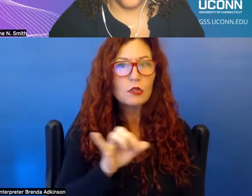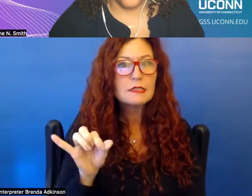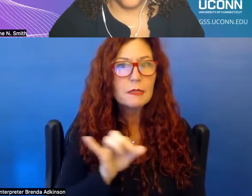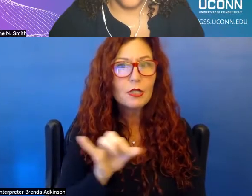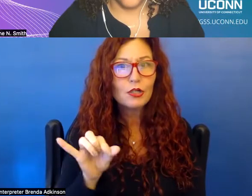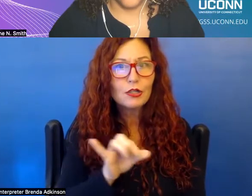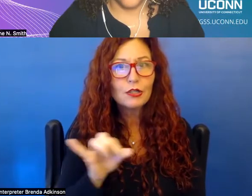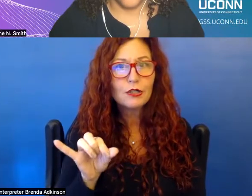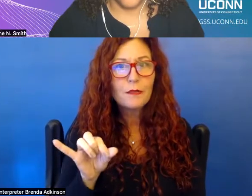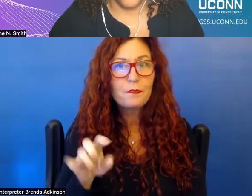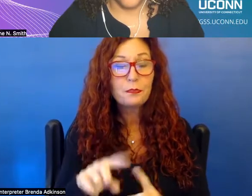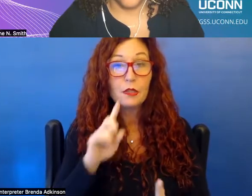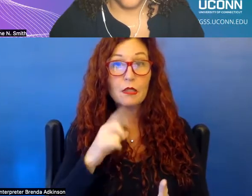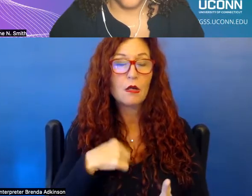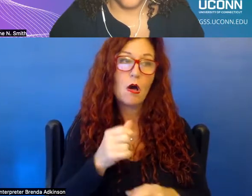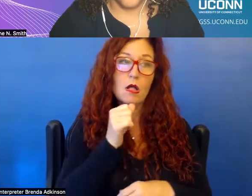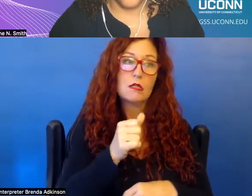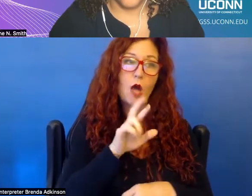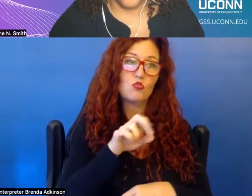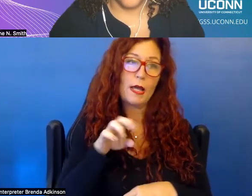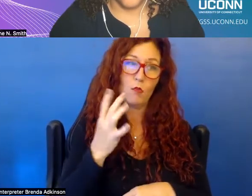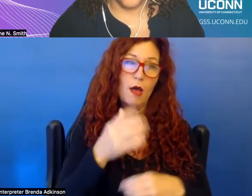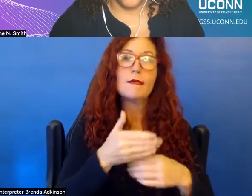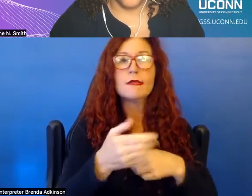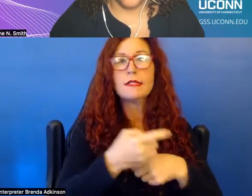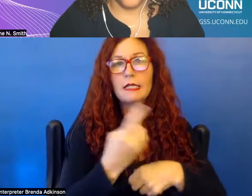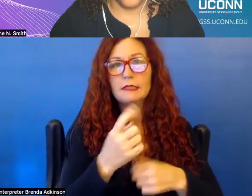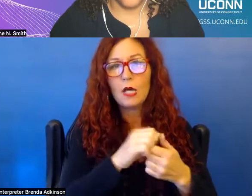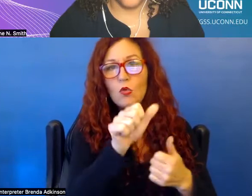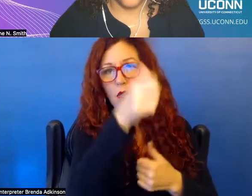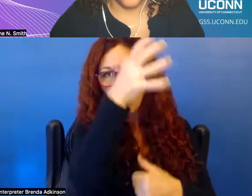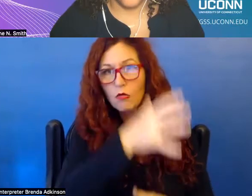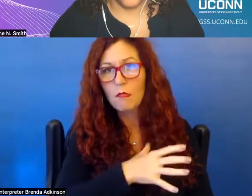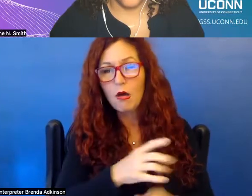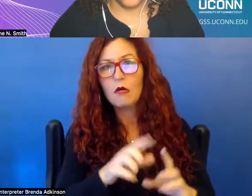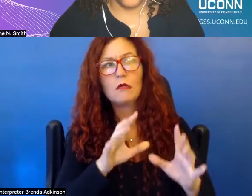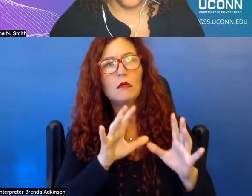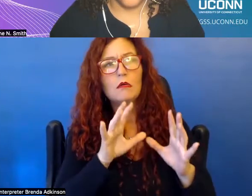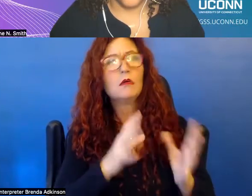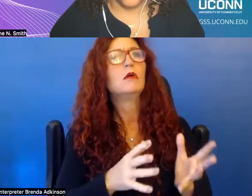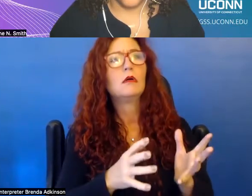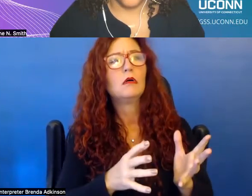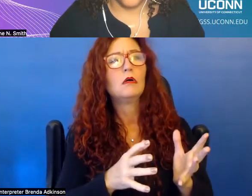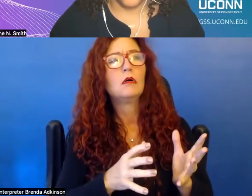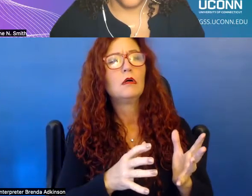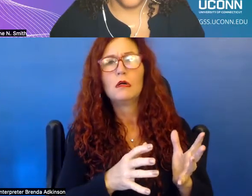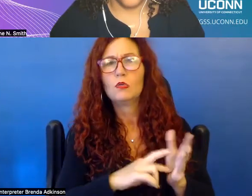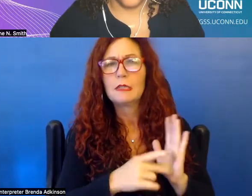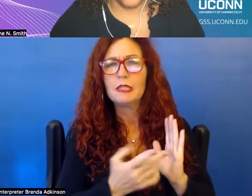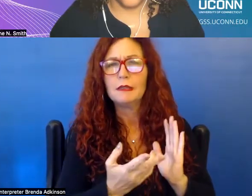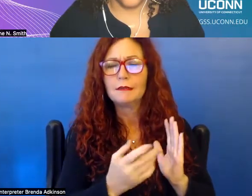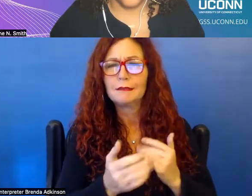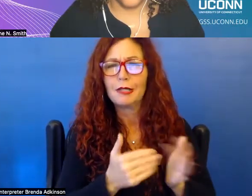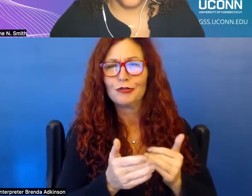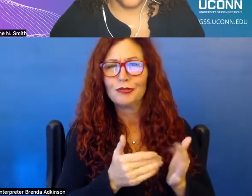next night. And we hear these stories, well, she was with this person or that person afterwards, or he was with this person or that person afterwards. So for me,